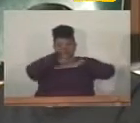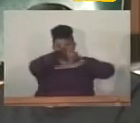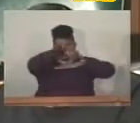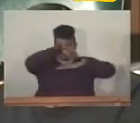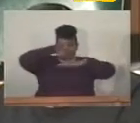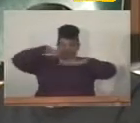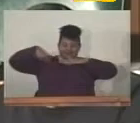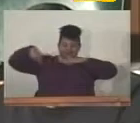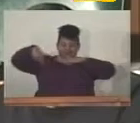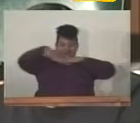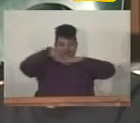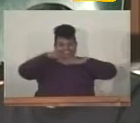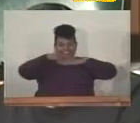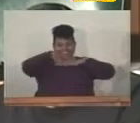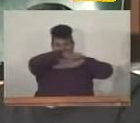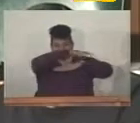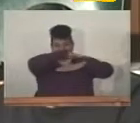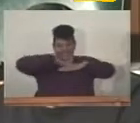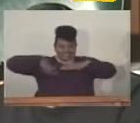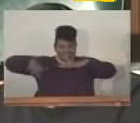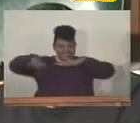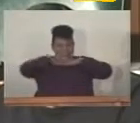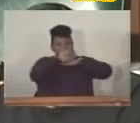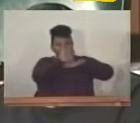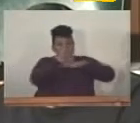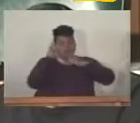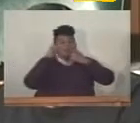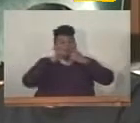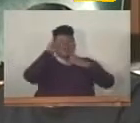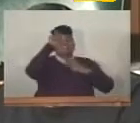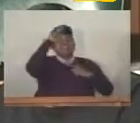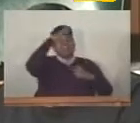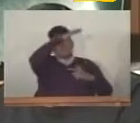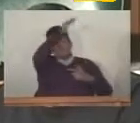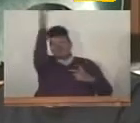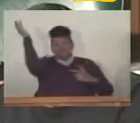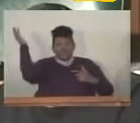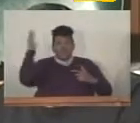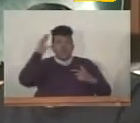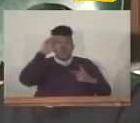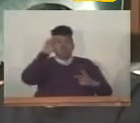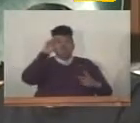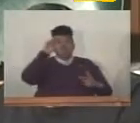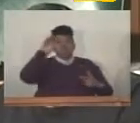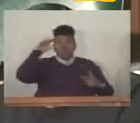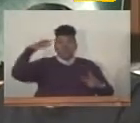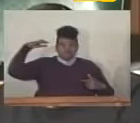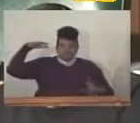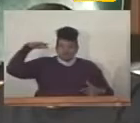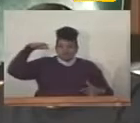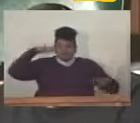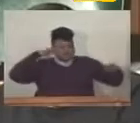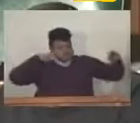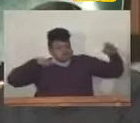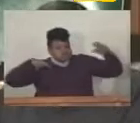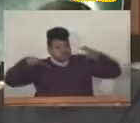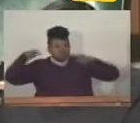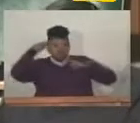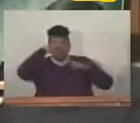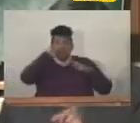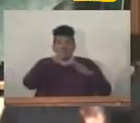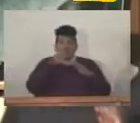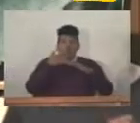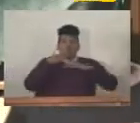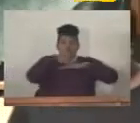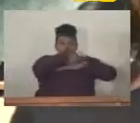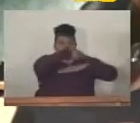opportunities for young people. It deals with rehabilitation of our young people by looking at the correctional services, and it